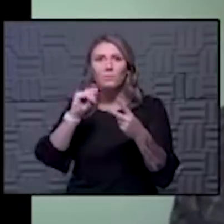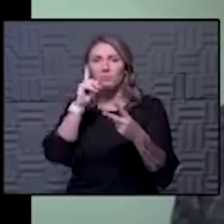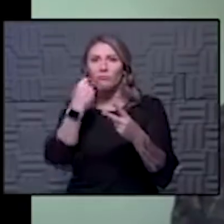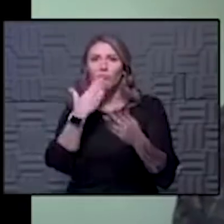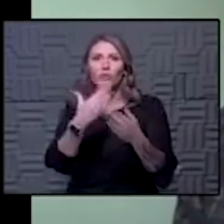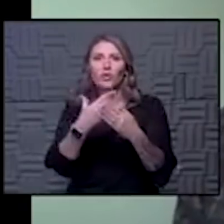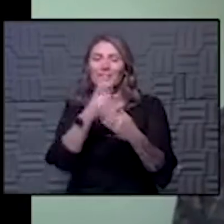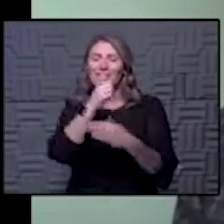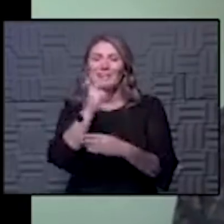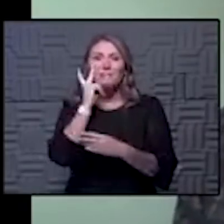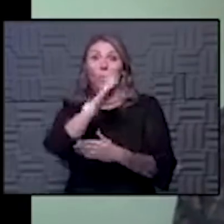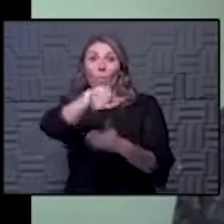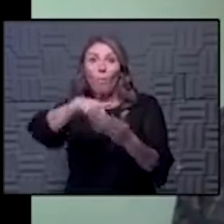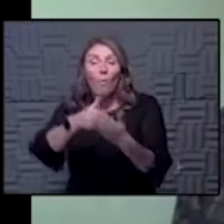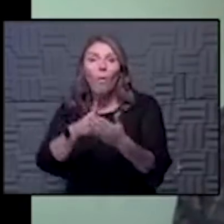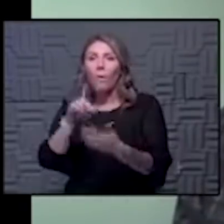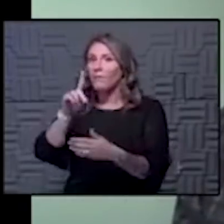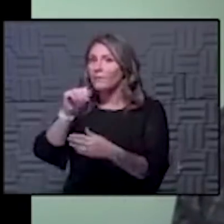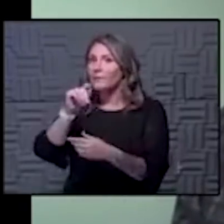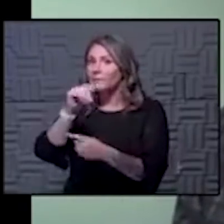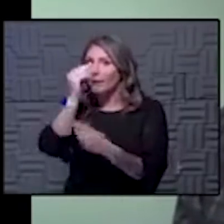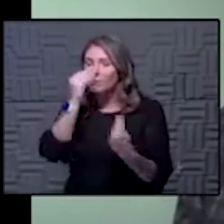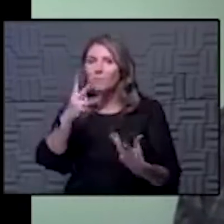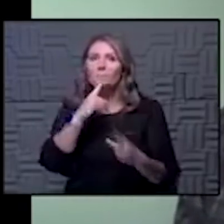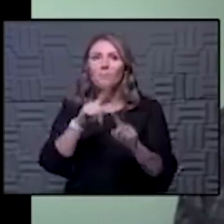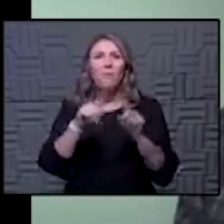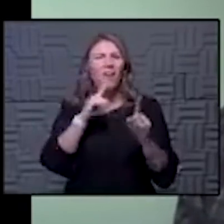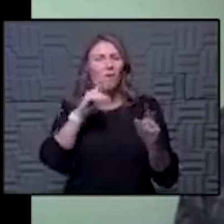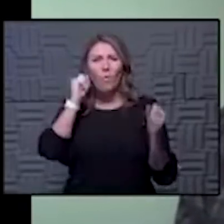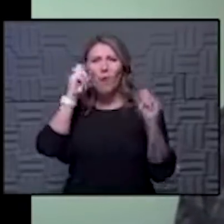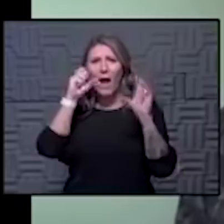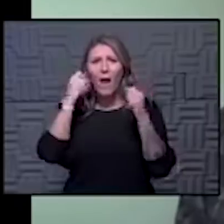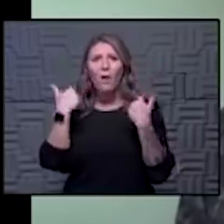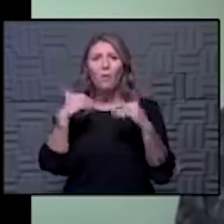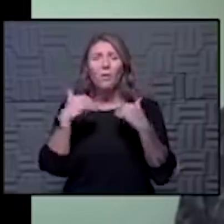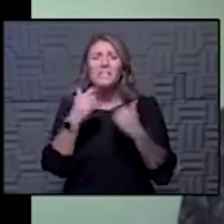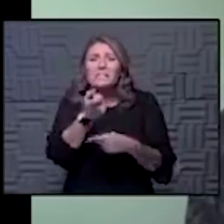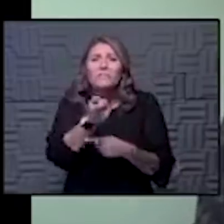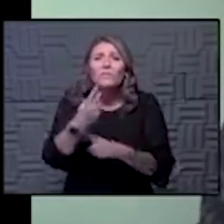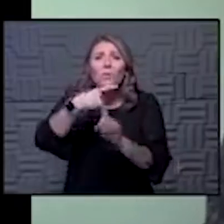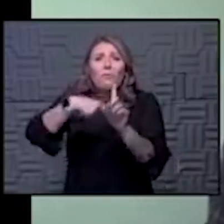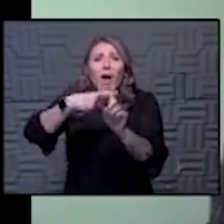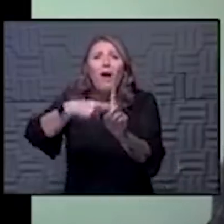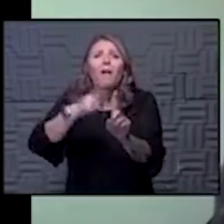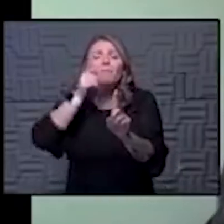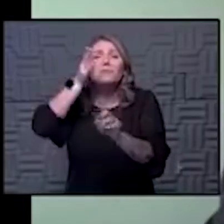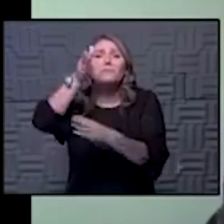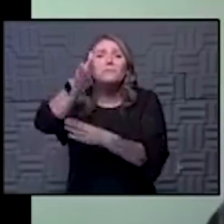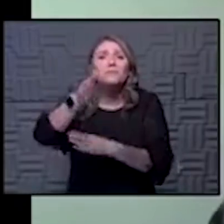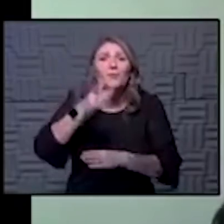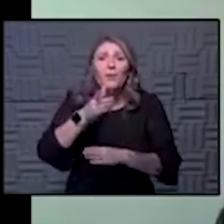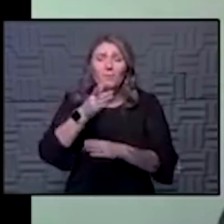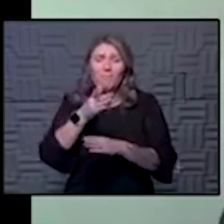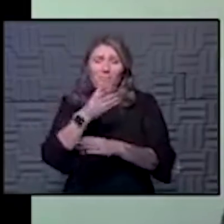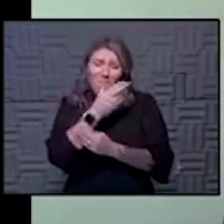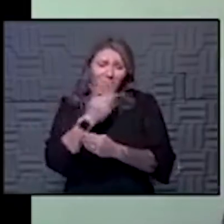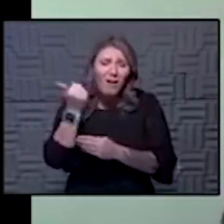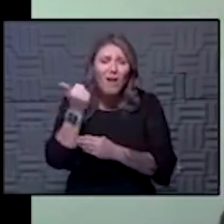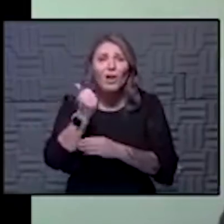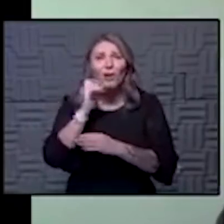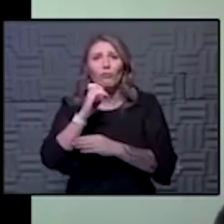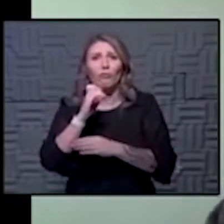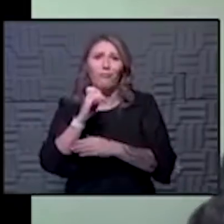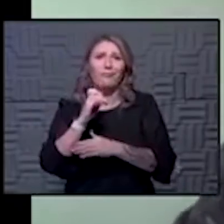the data, but wow, I think that's remarkable. And I think, we're just a few months away from being in a far, far, far